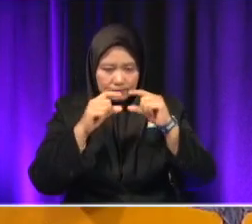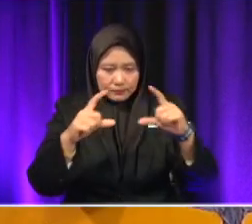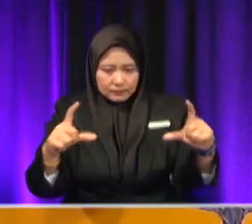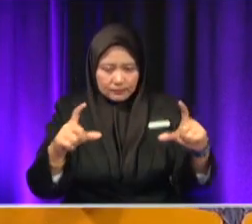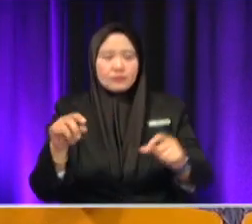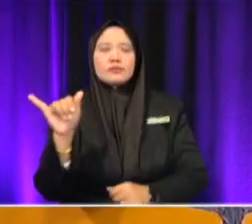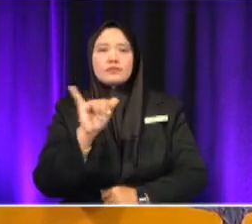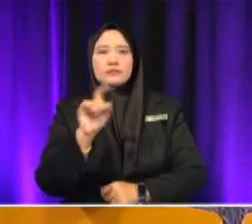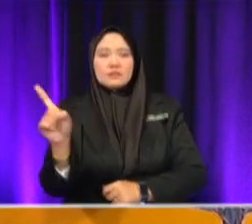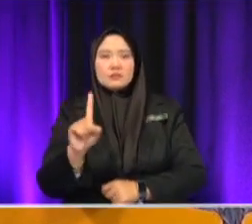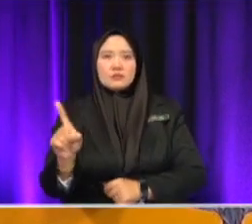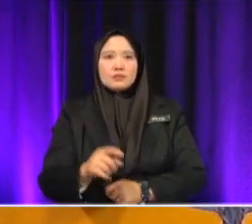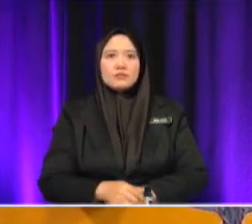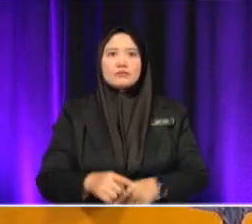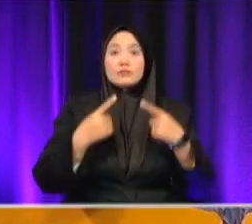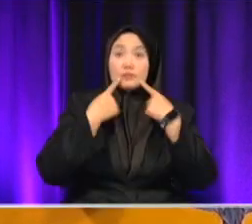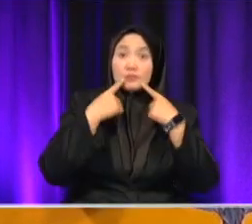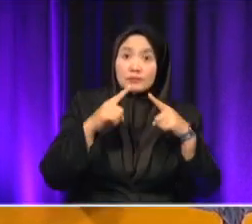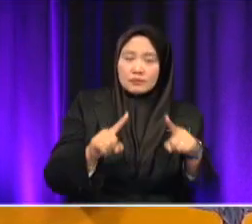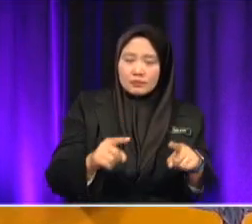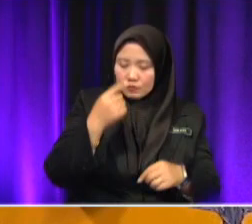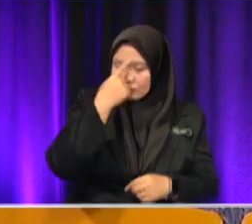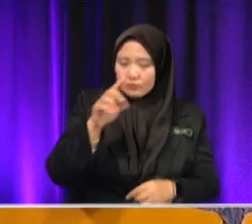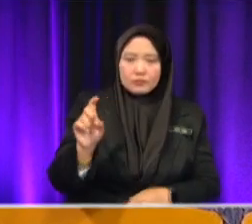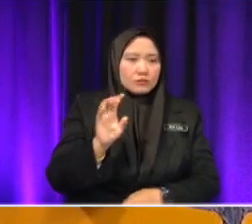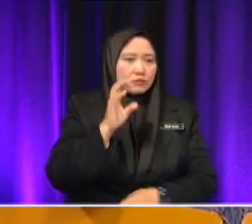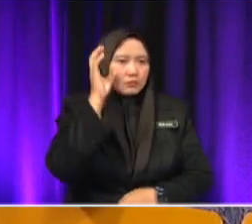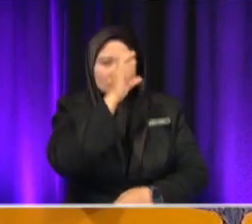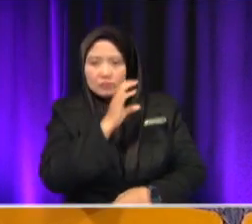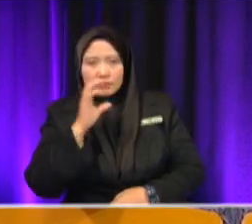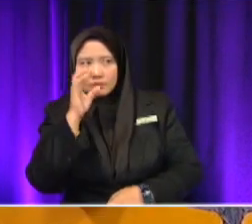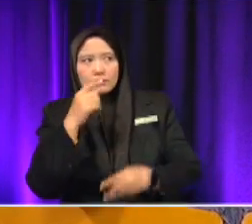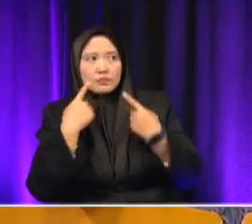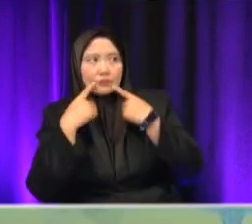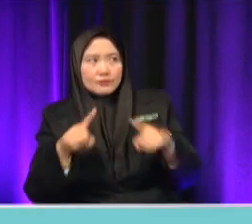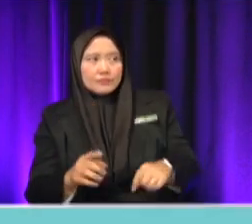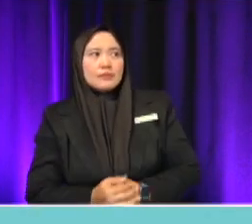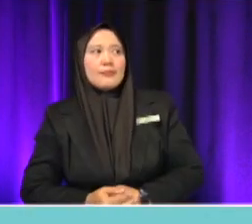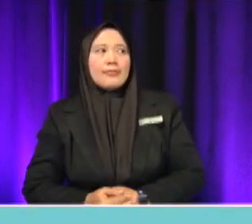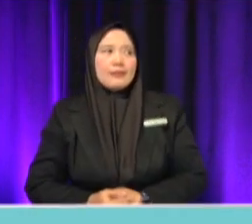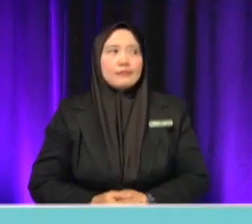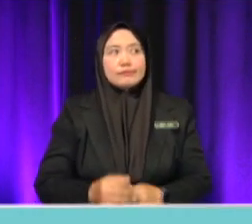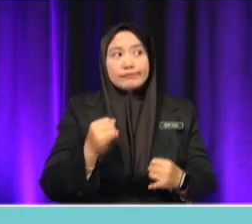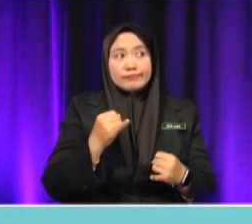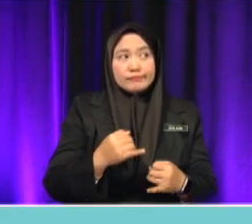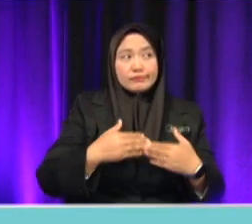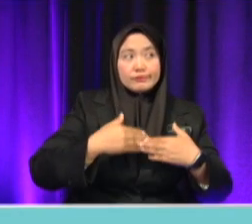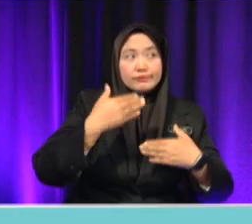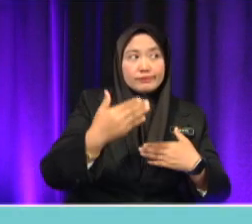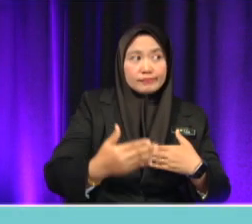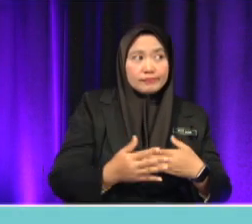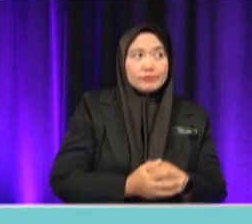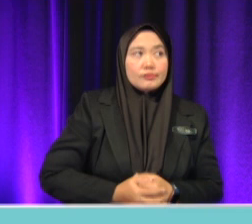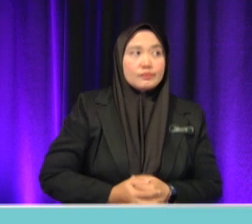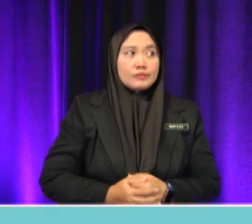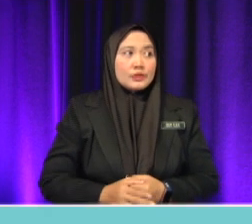there. Okay, so you go back to the article and then next you find the answer in the passage or in the article. So this